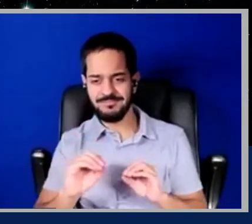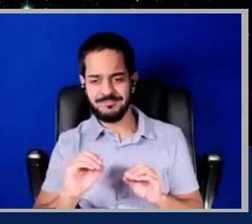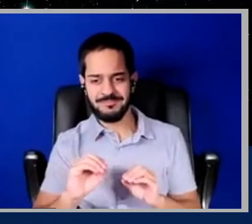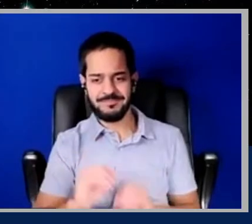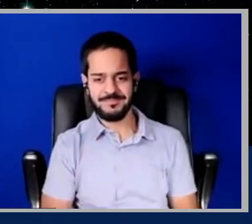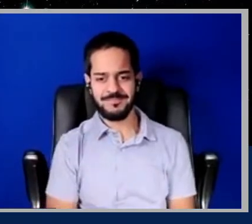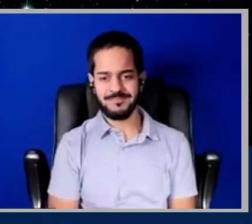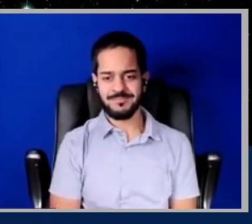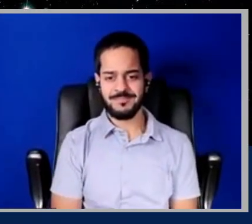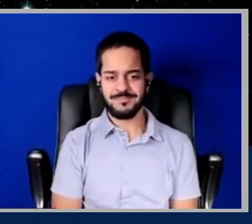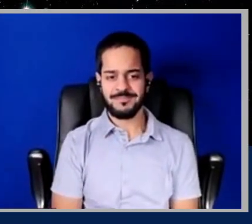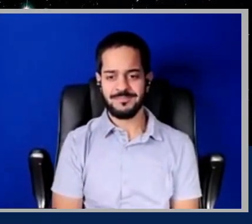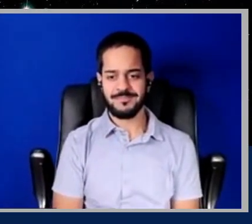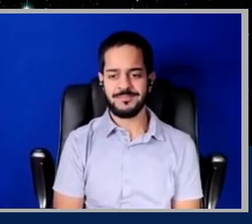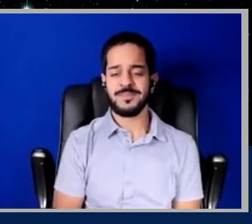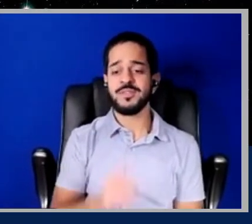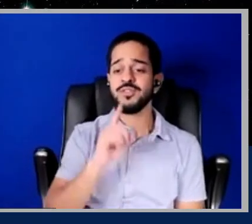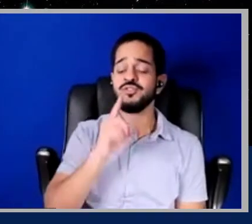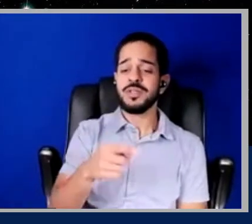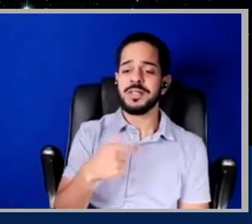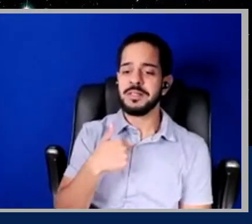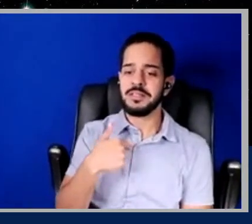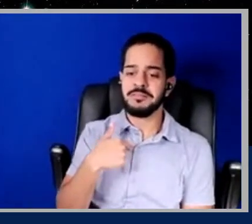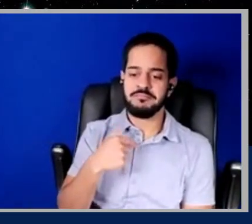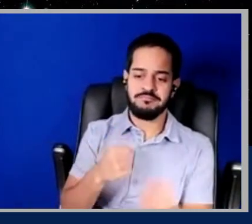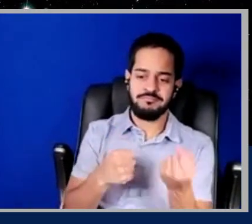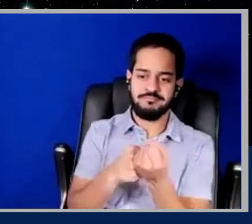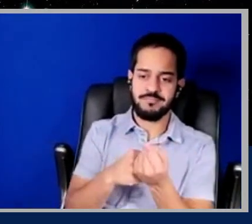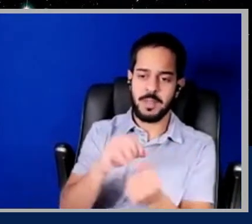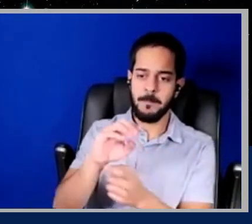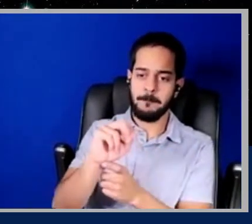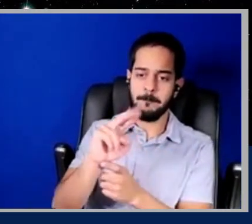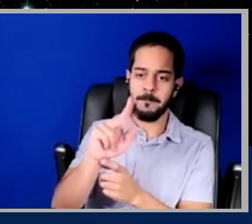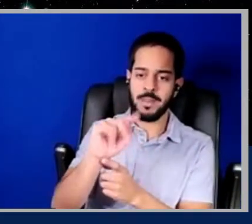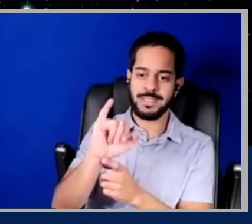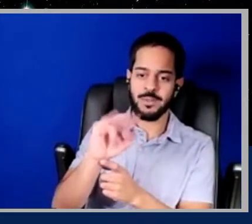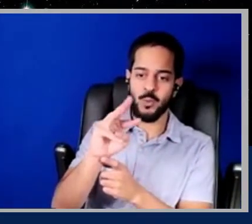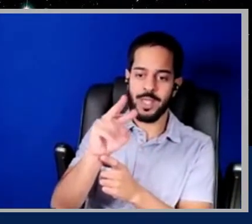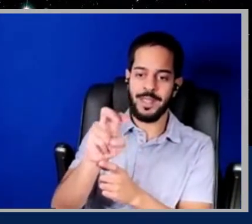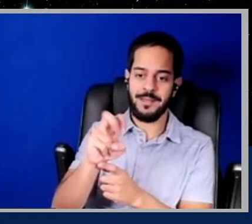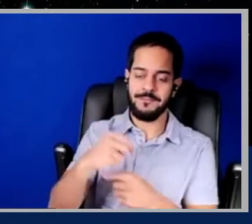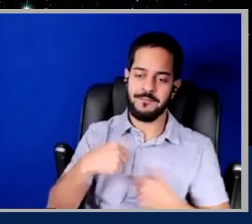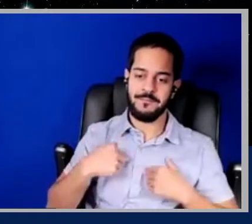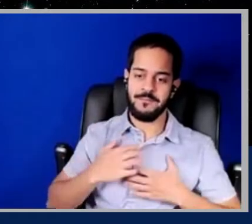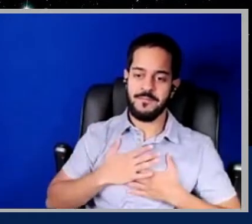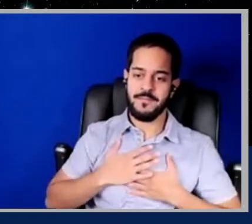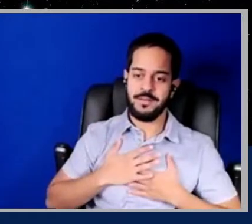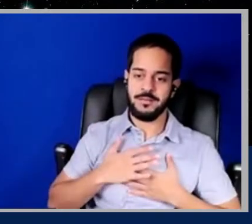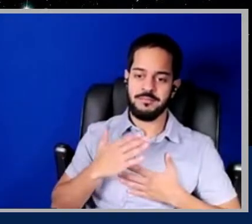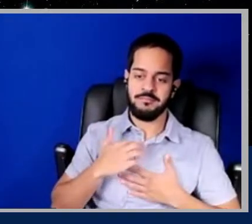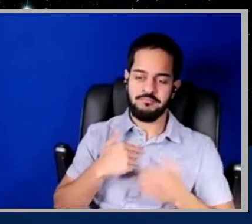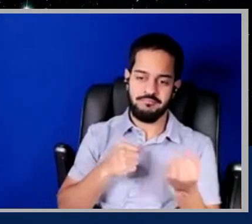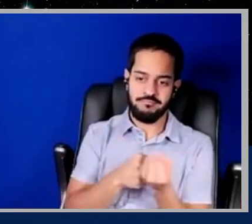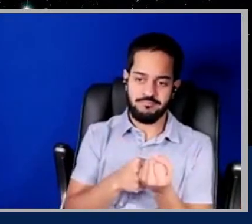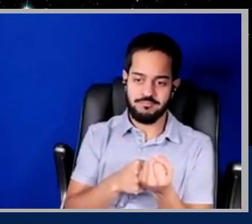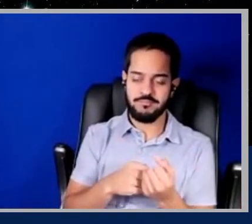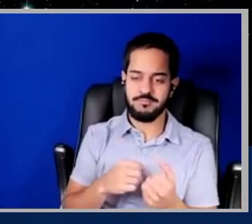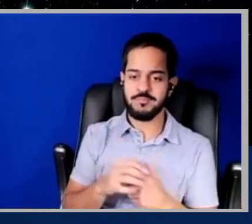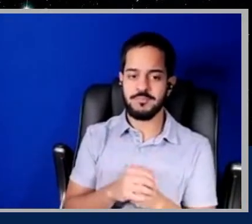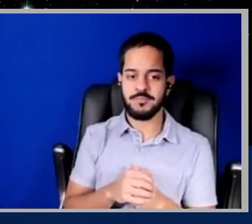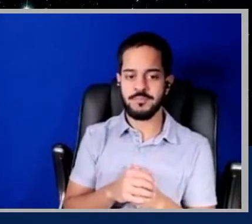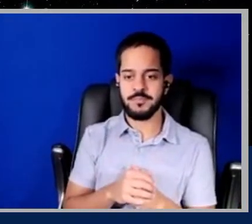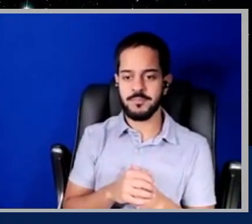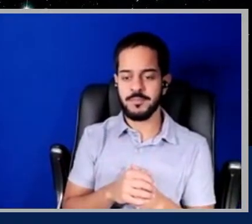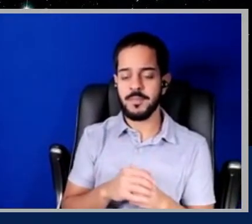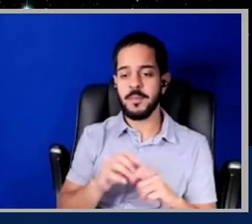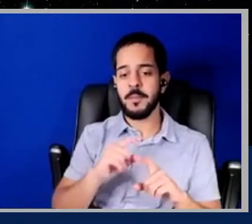all. I'm team multi-wavelength. Yeah. I'm not going to claim any. And actually, what Kimberly was